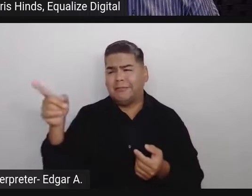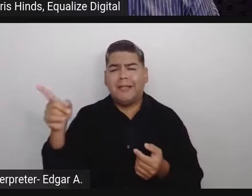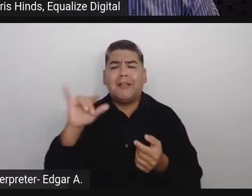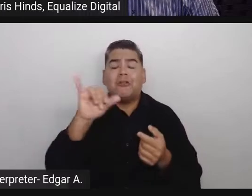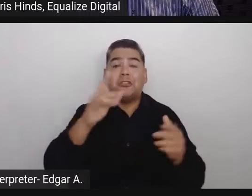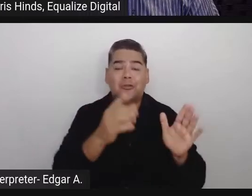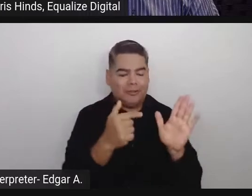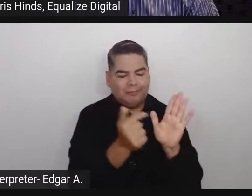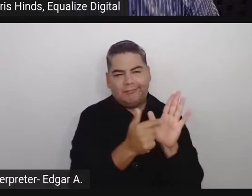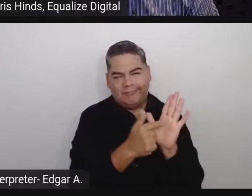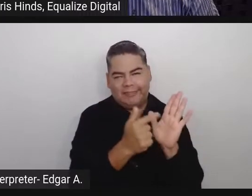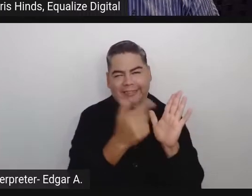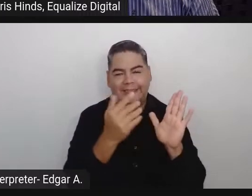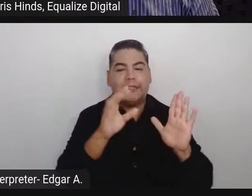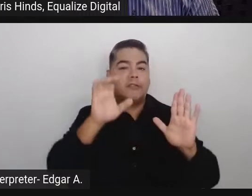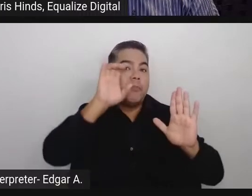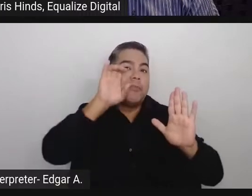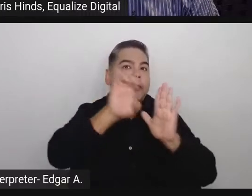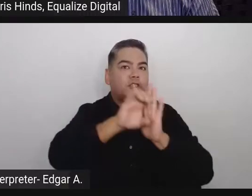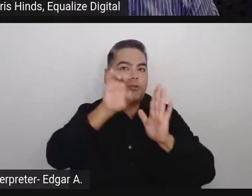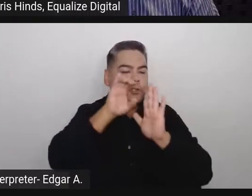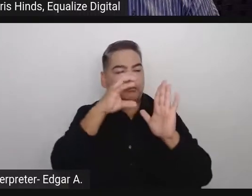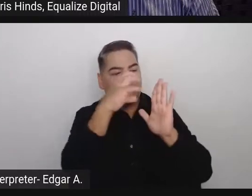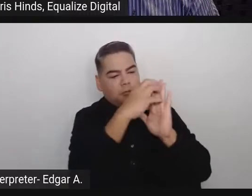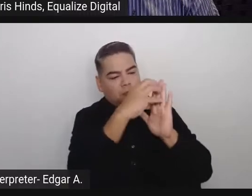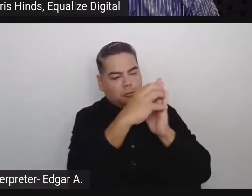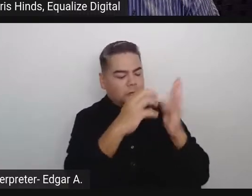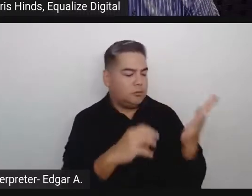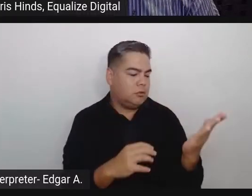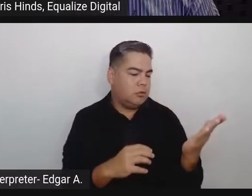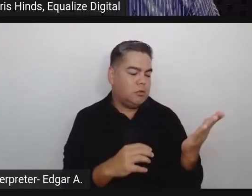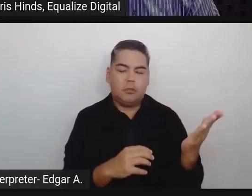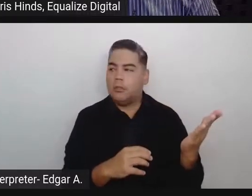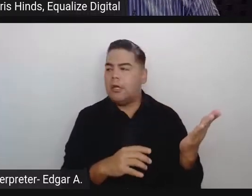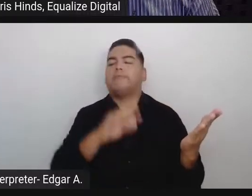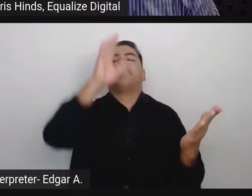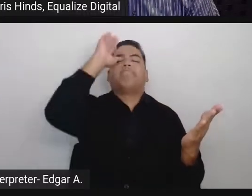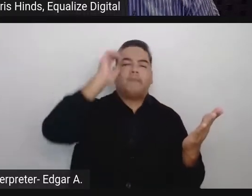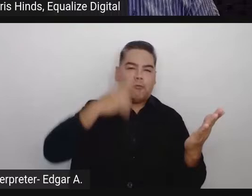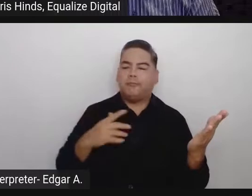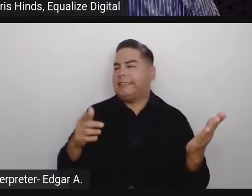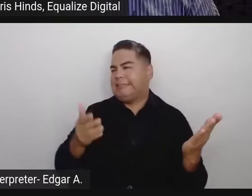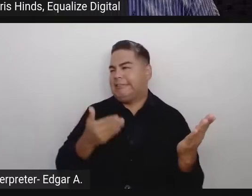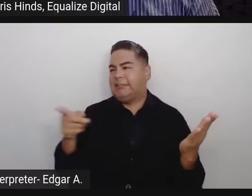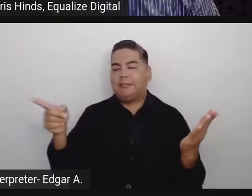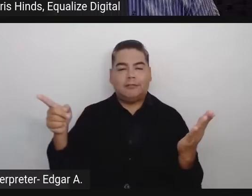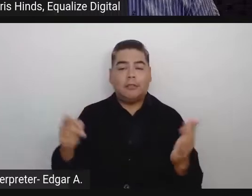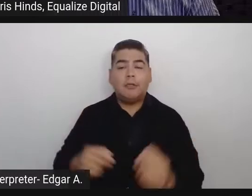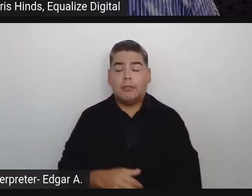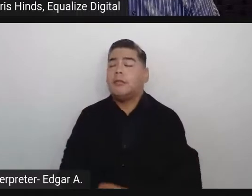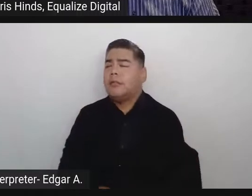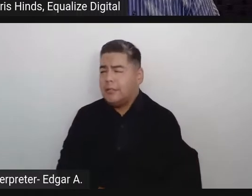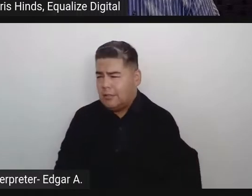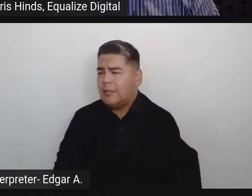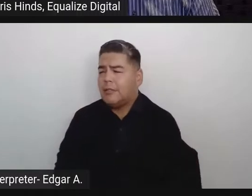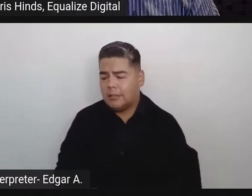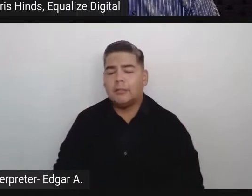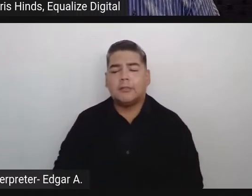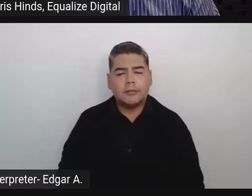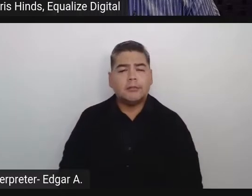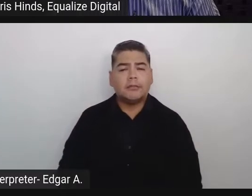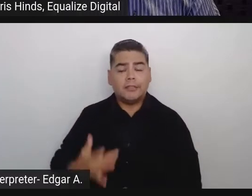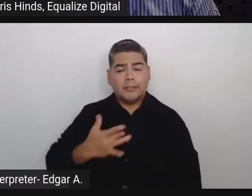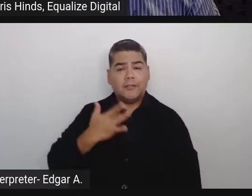user manual for their website that also incorporates accessibility practices. And it feels to me like the more you document it, the more